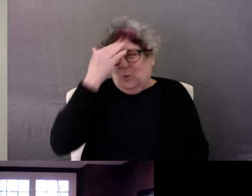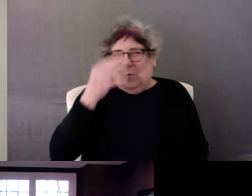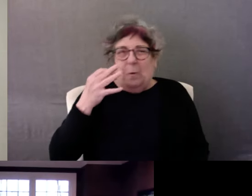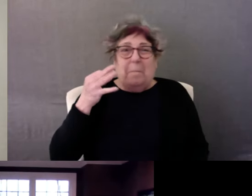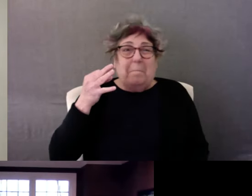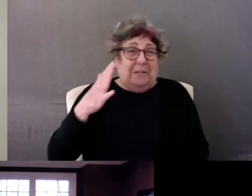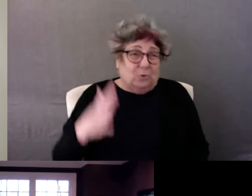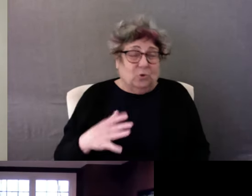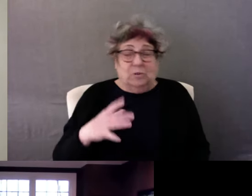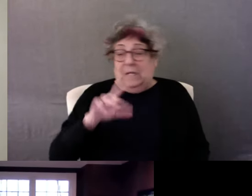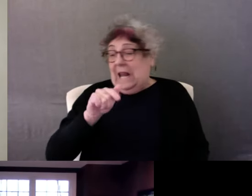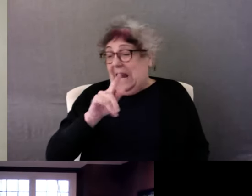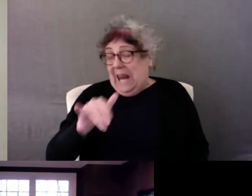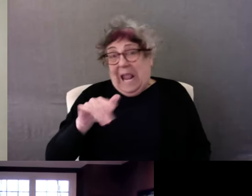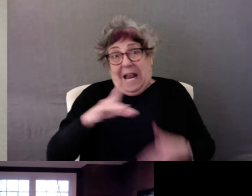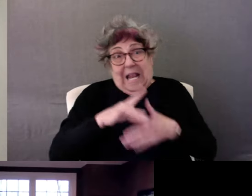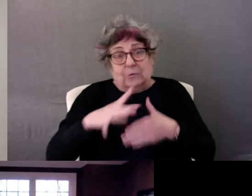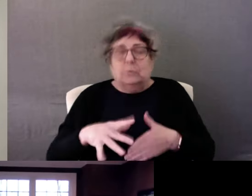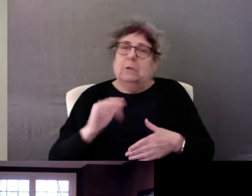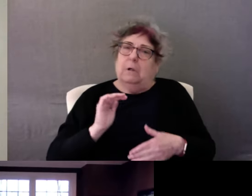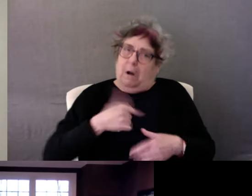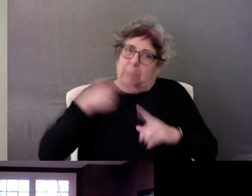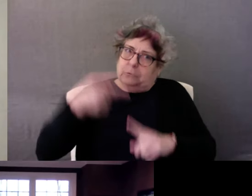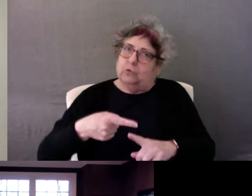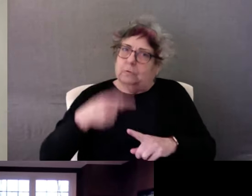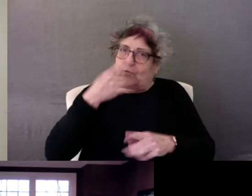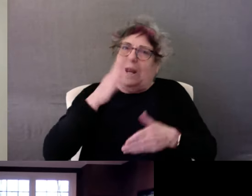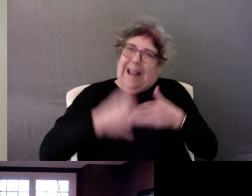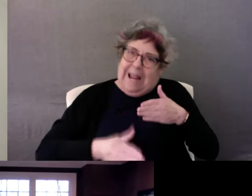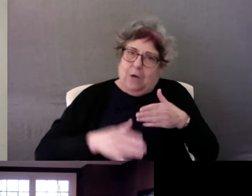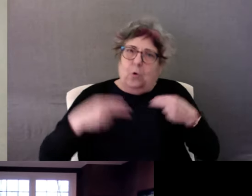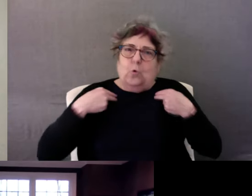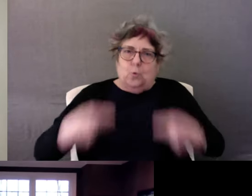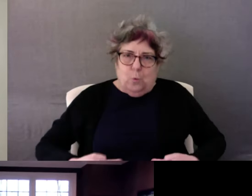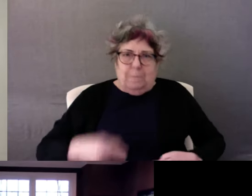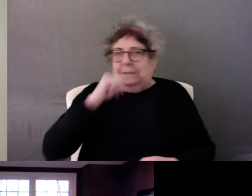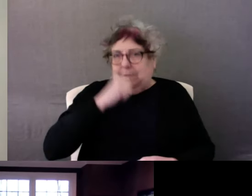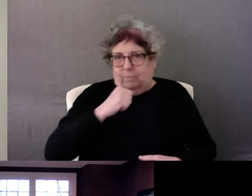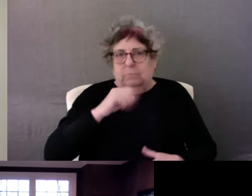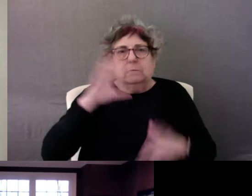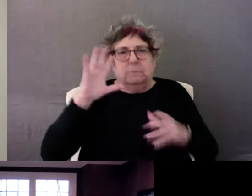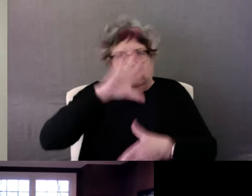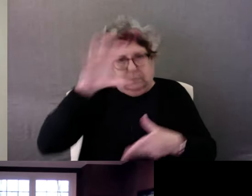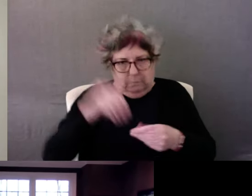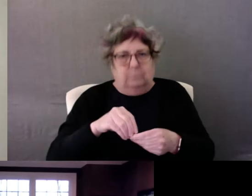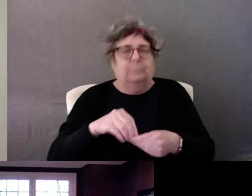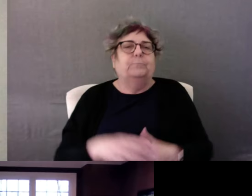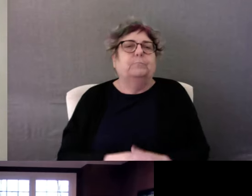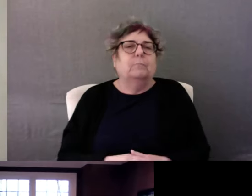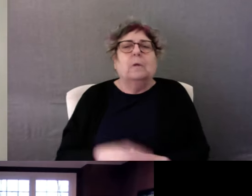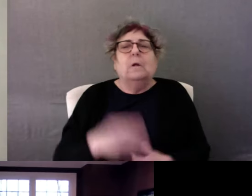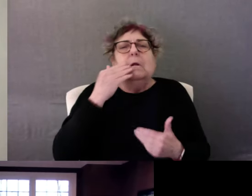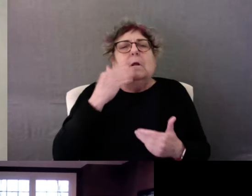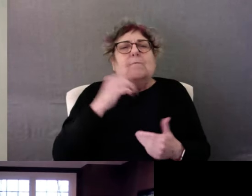suffering in general. So I really appreciate the questions from all the pastors who are on the line today, and thank you for being here.